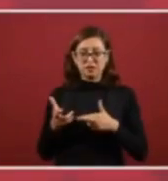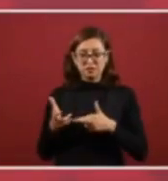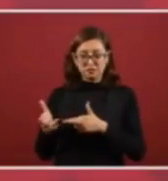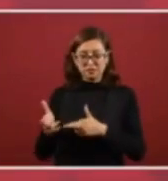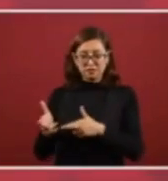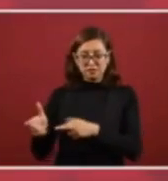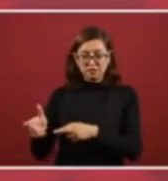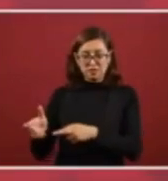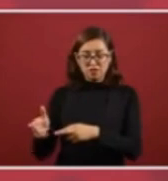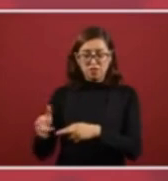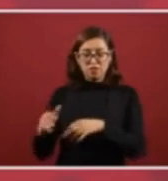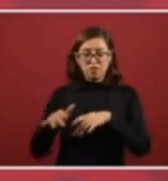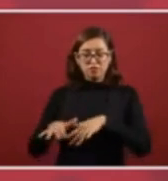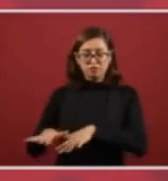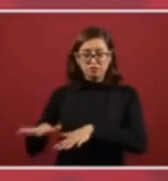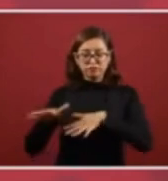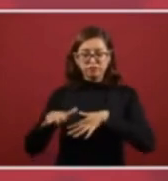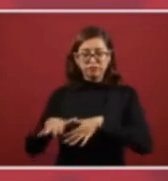the rivers that